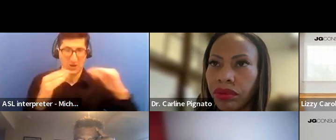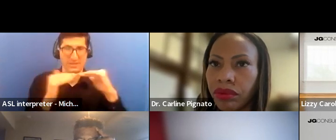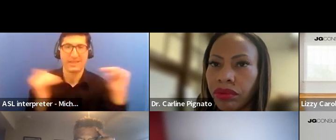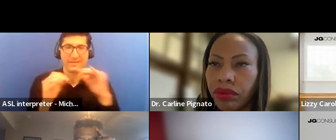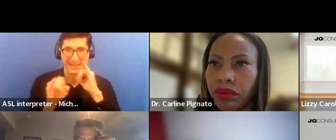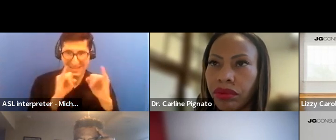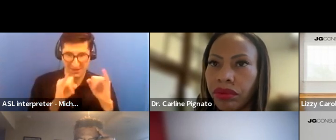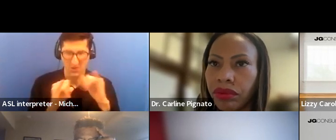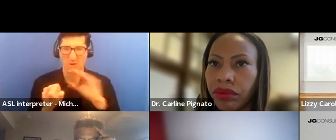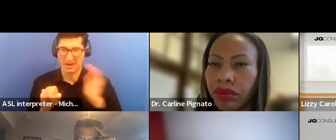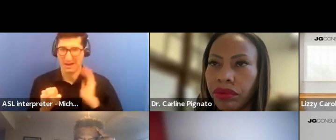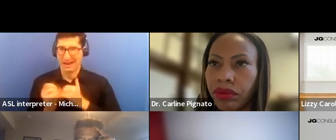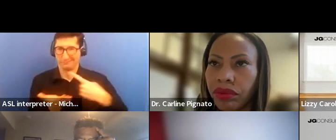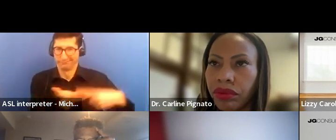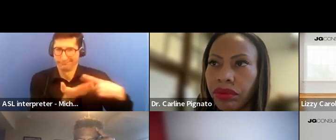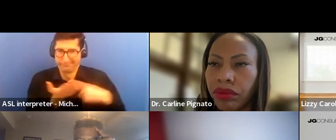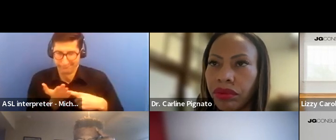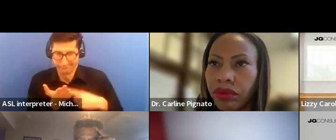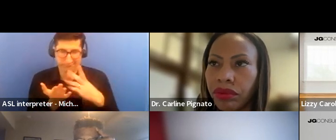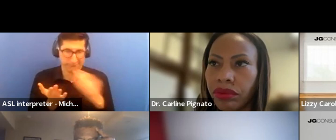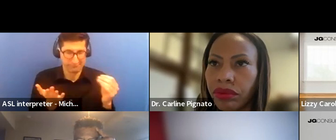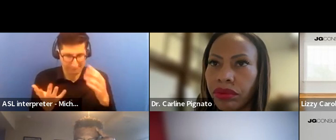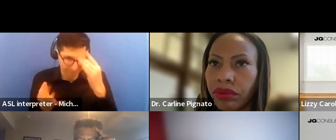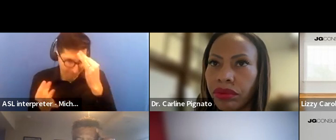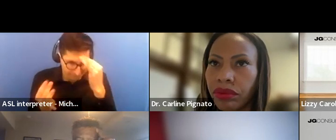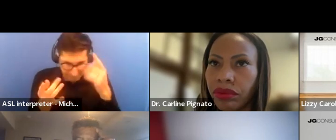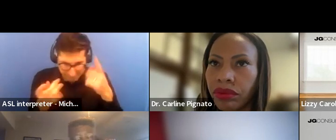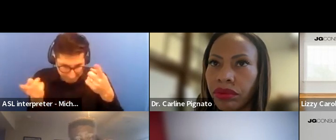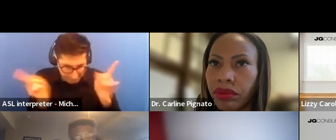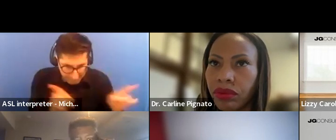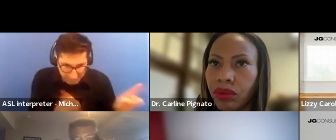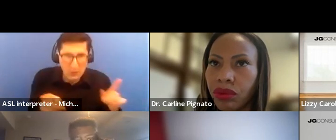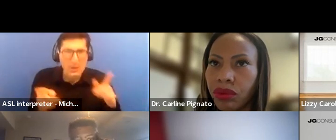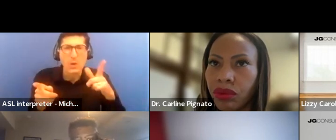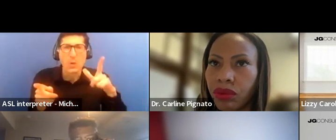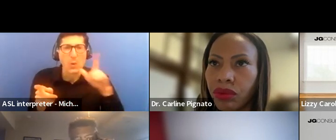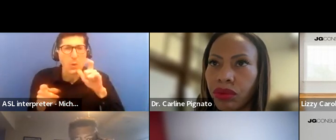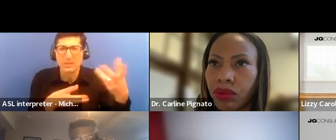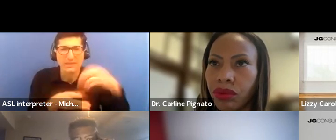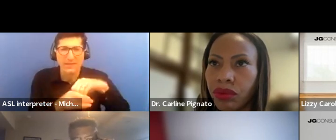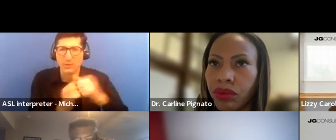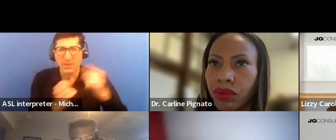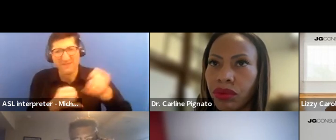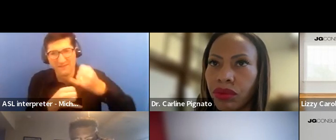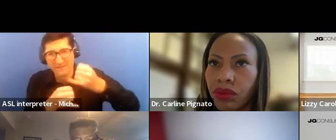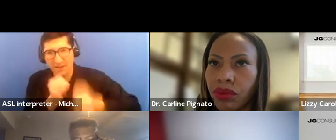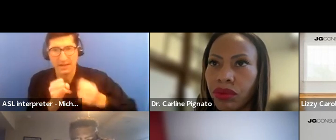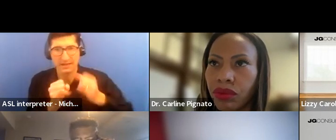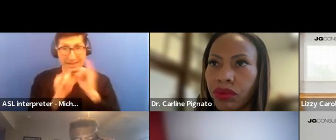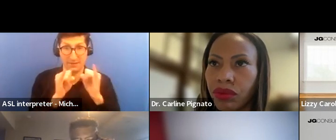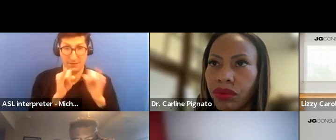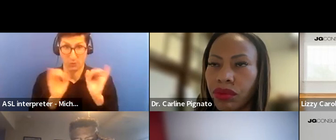discussion and our sorting out who is going to be in our final interview. Right, so those are the